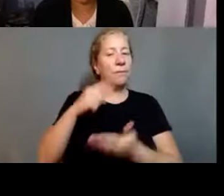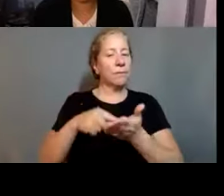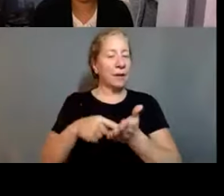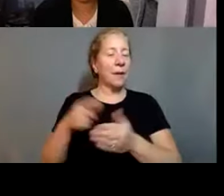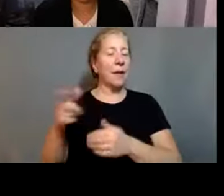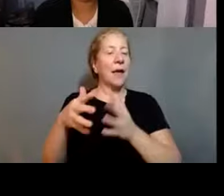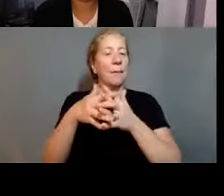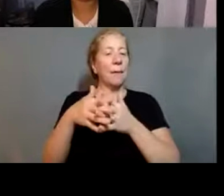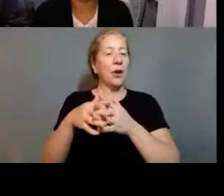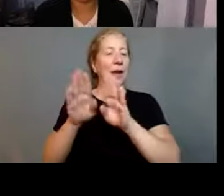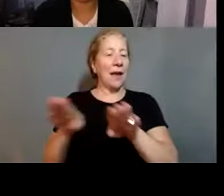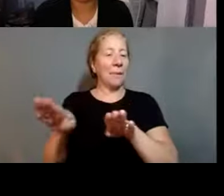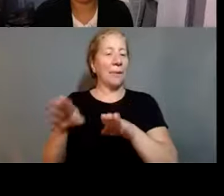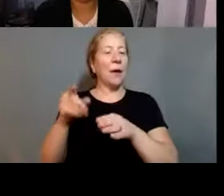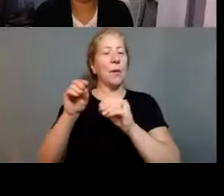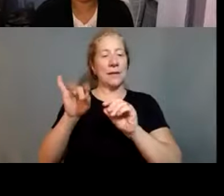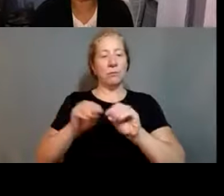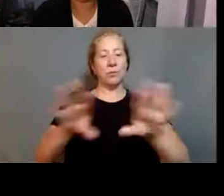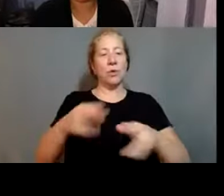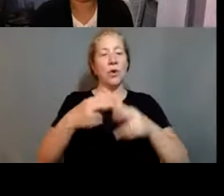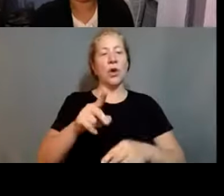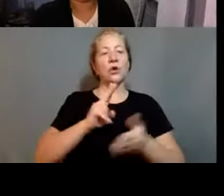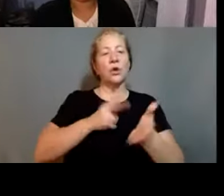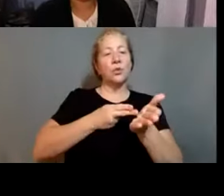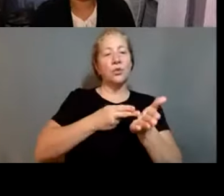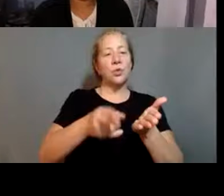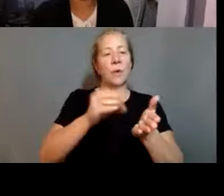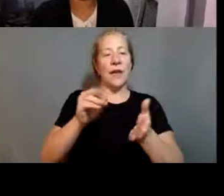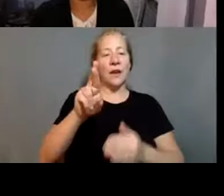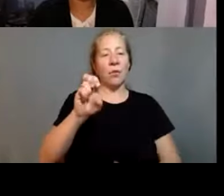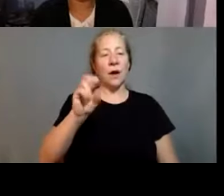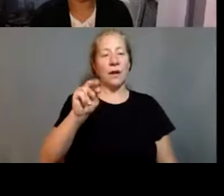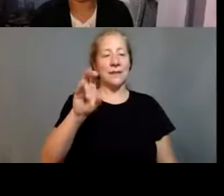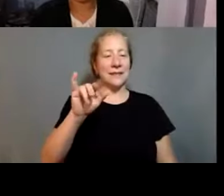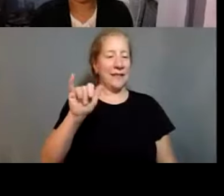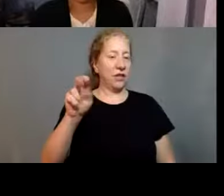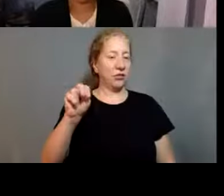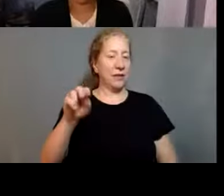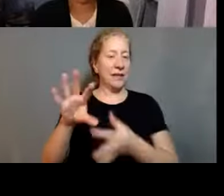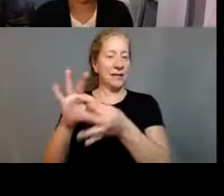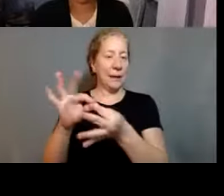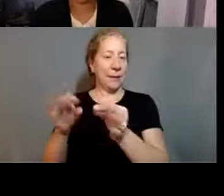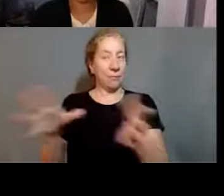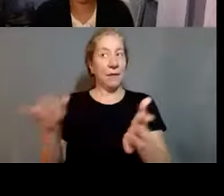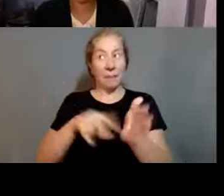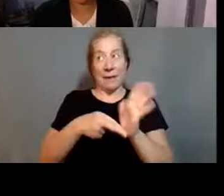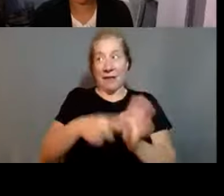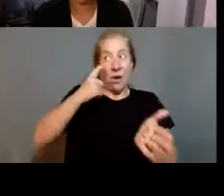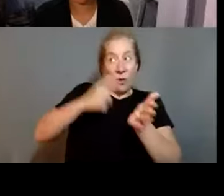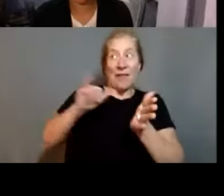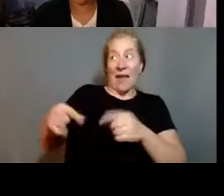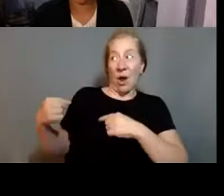put out a Truth and Reconciliation statement, right? So they acknowledge the history of racism that itself